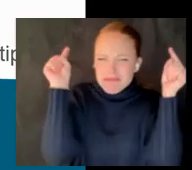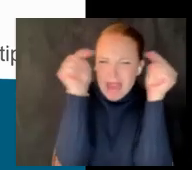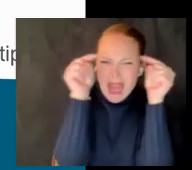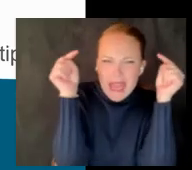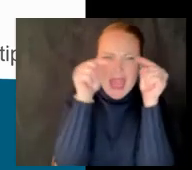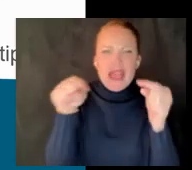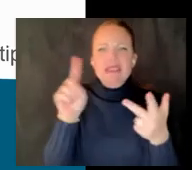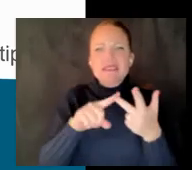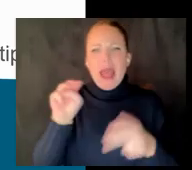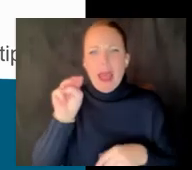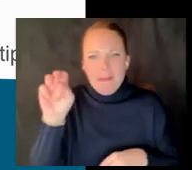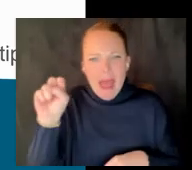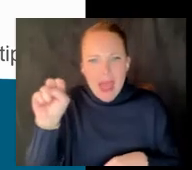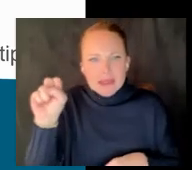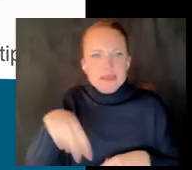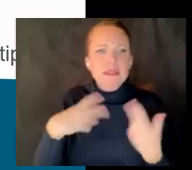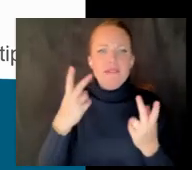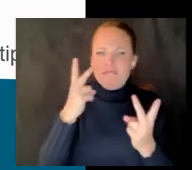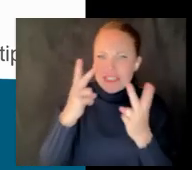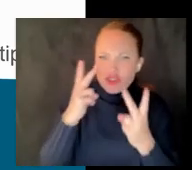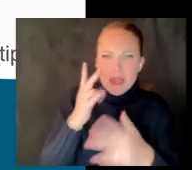multiple sclerosis, or a vision impairment.